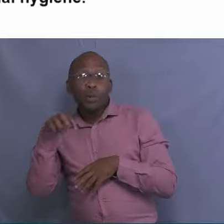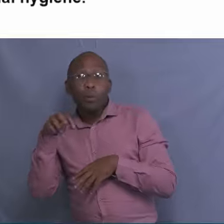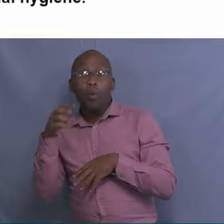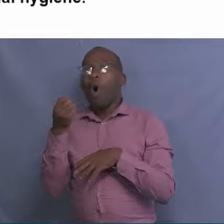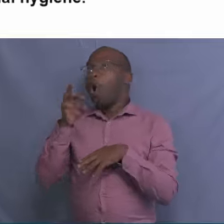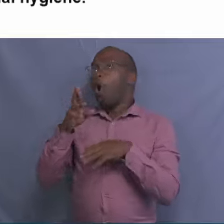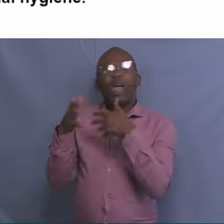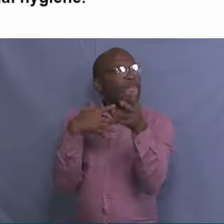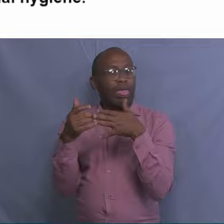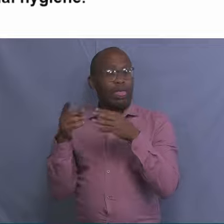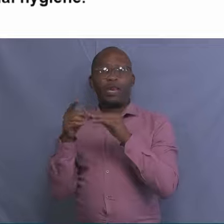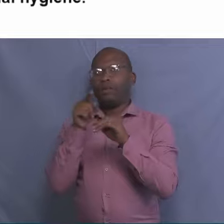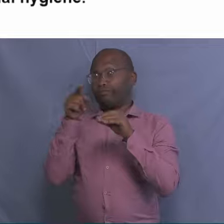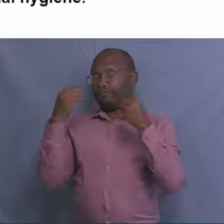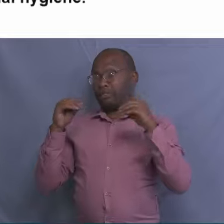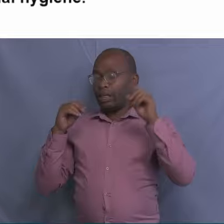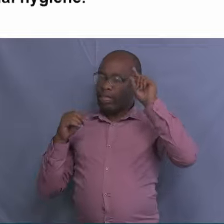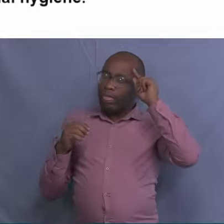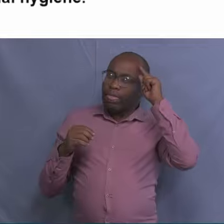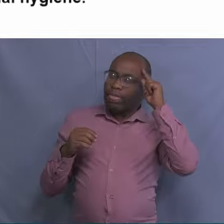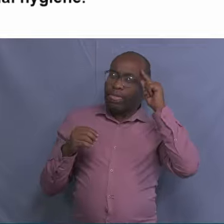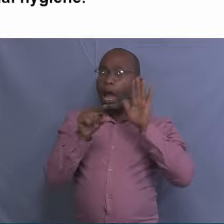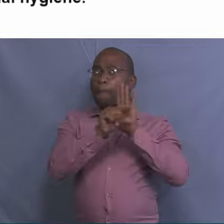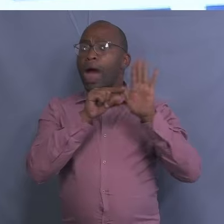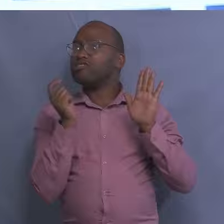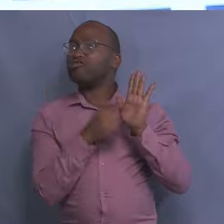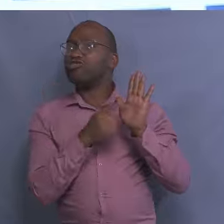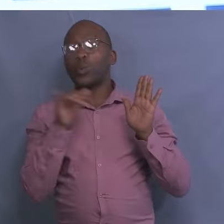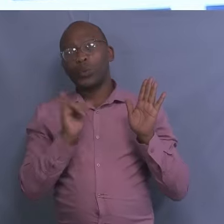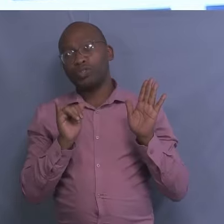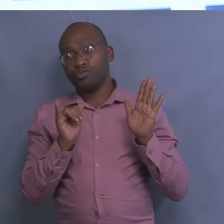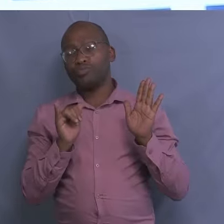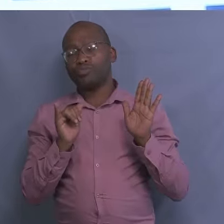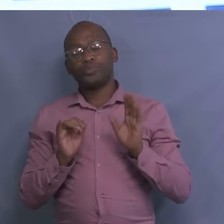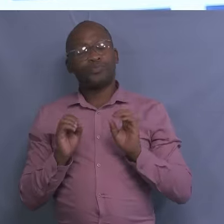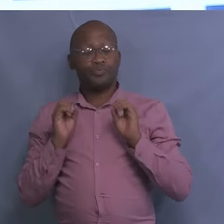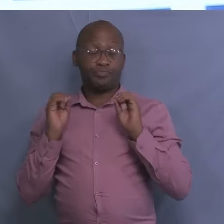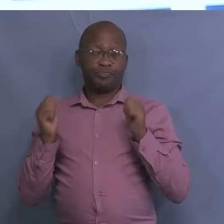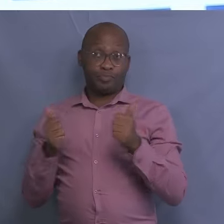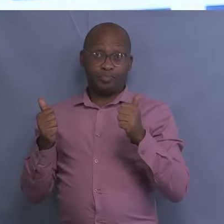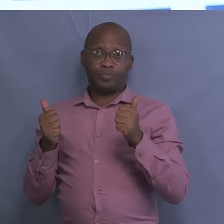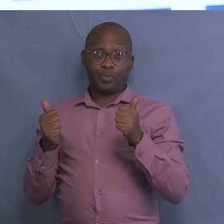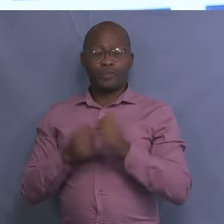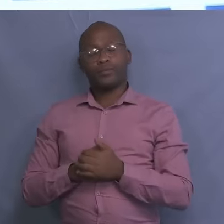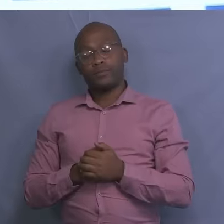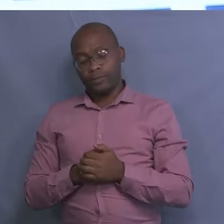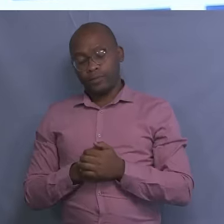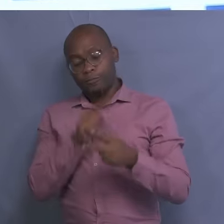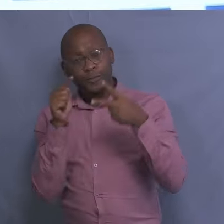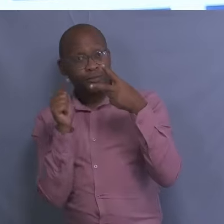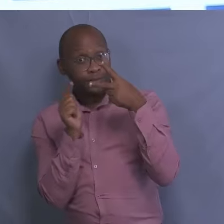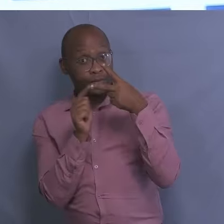to be a tourism business. So what comes into your mind? Just hold that thought. So the second